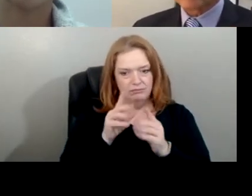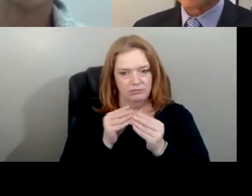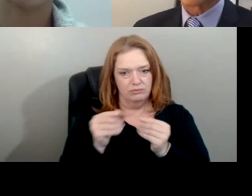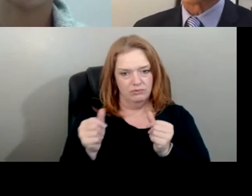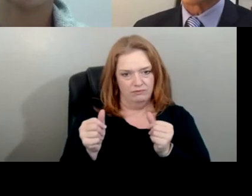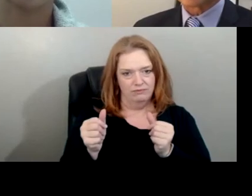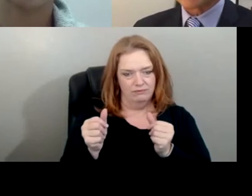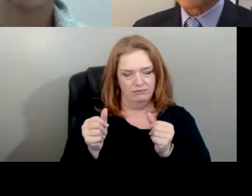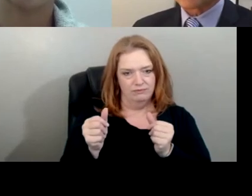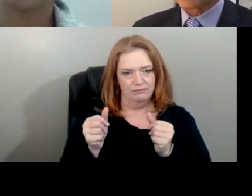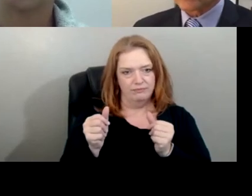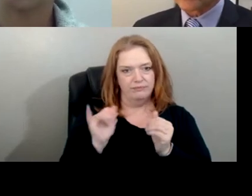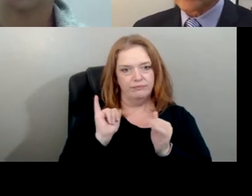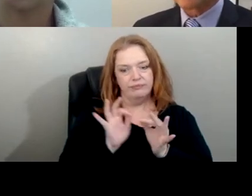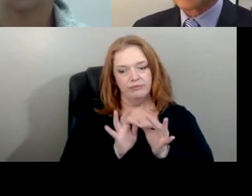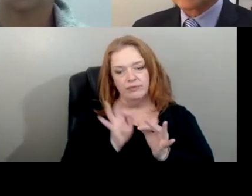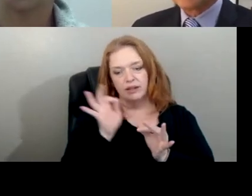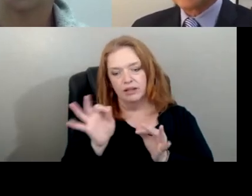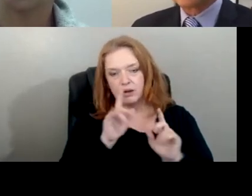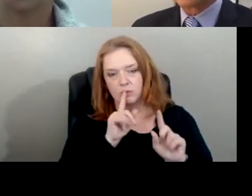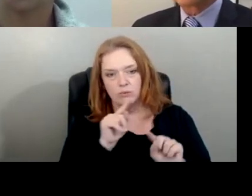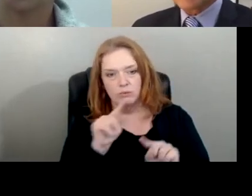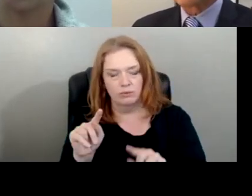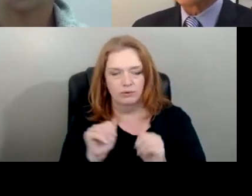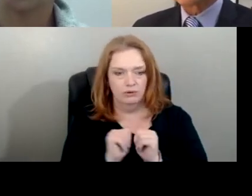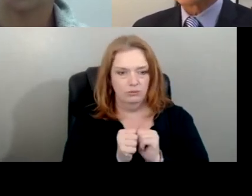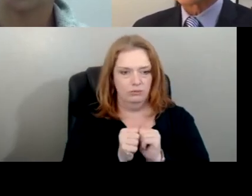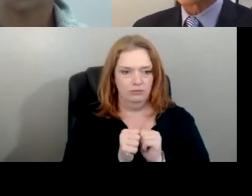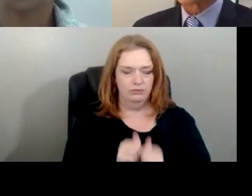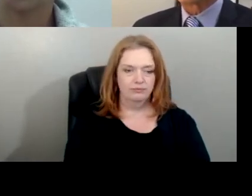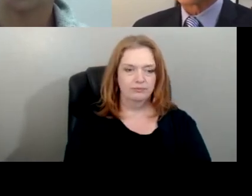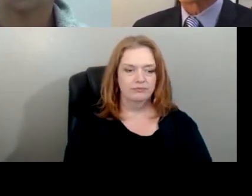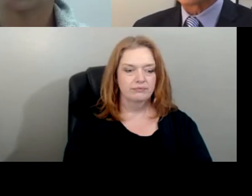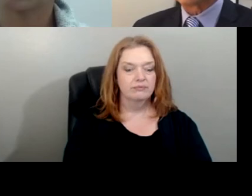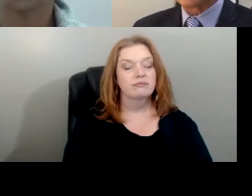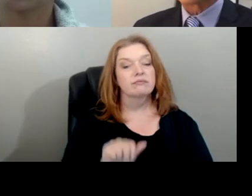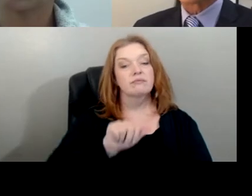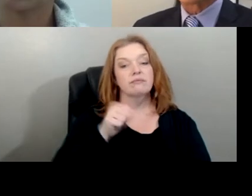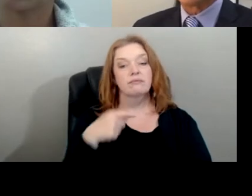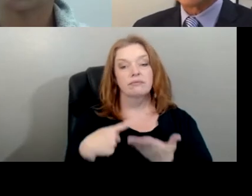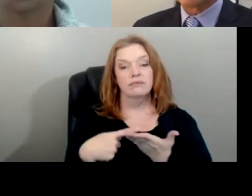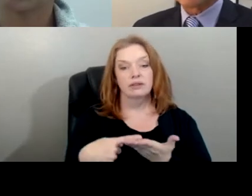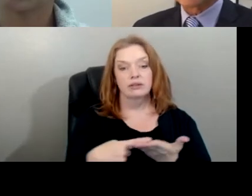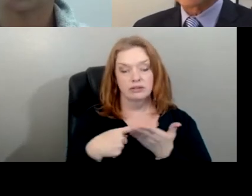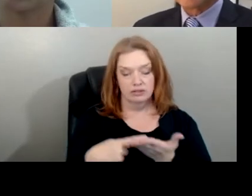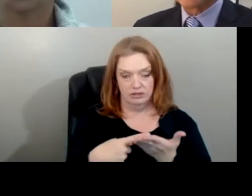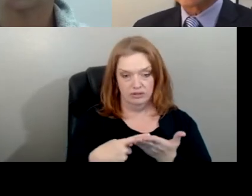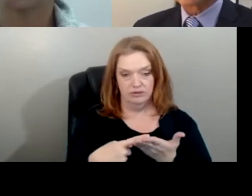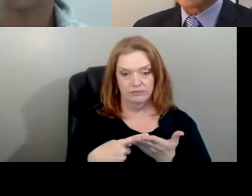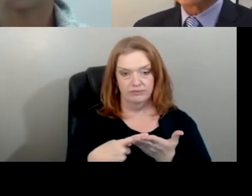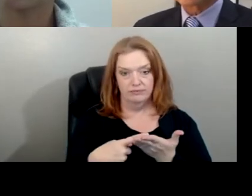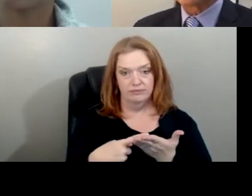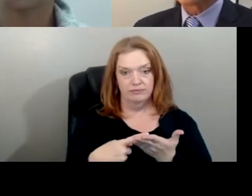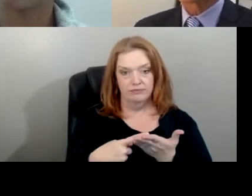delayed reporting or reluctance to report. The other common discussion among tribal leaders and community members